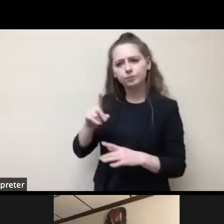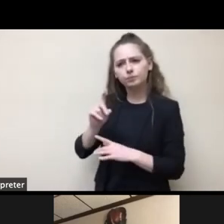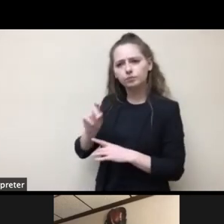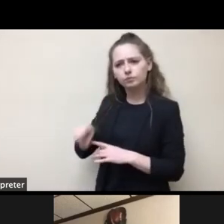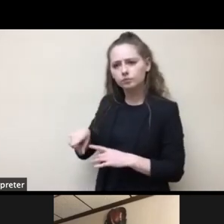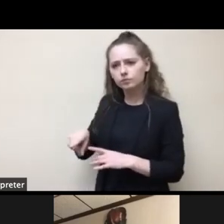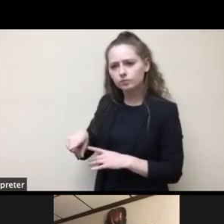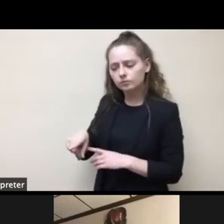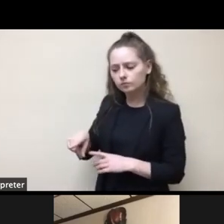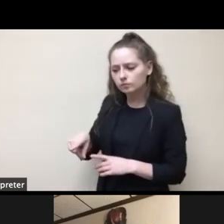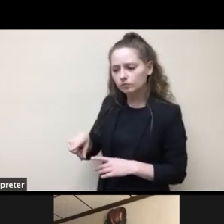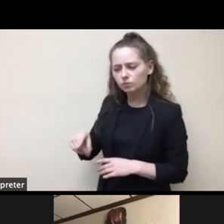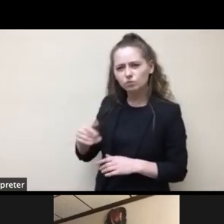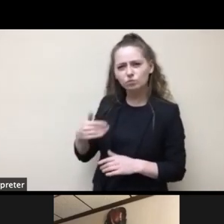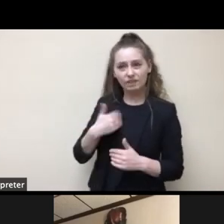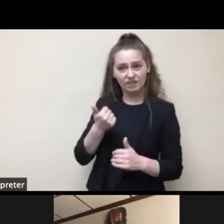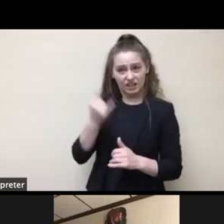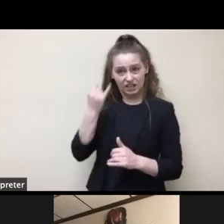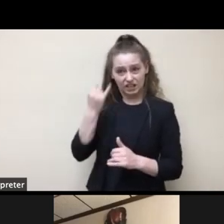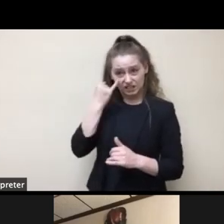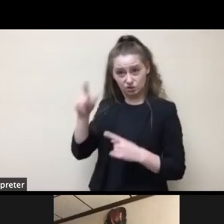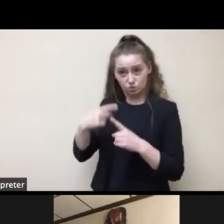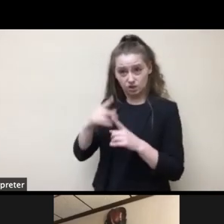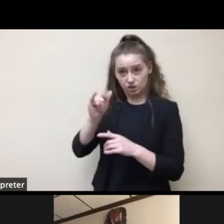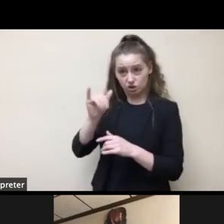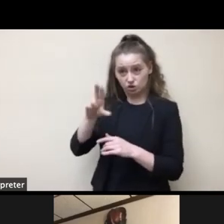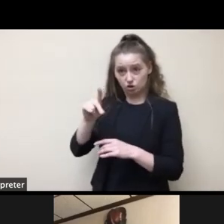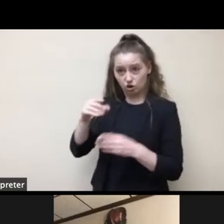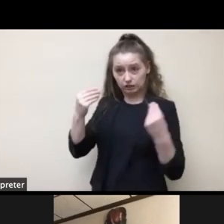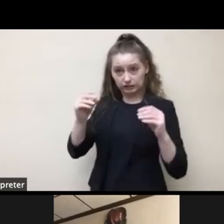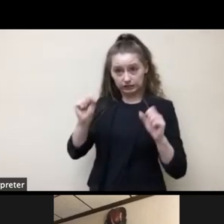when yard sales can begin?